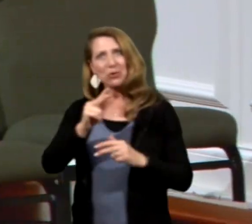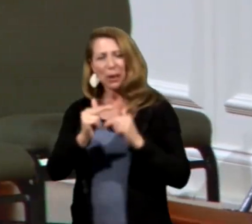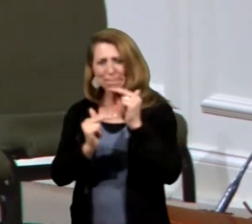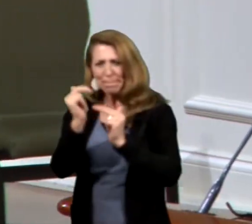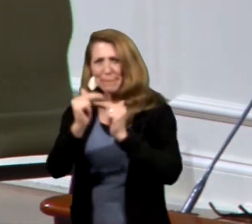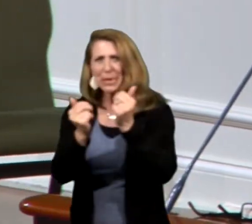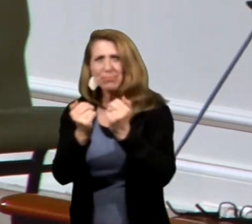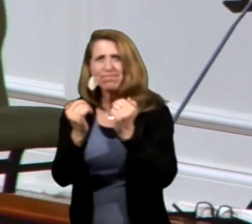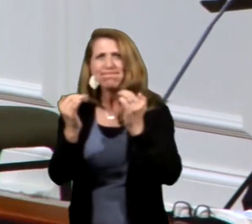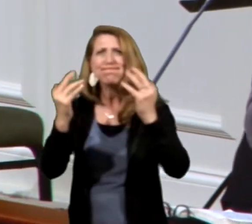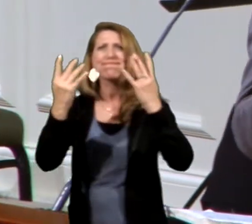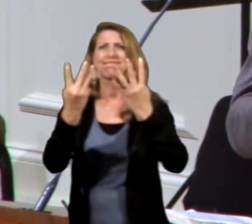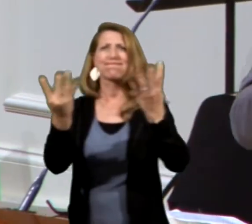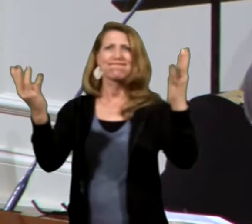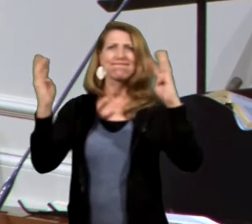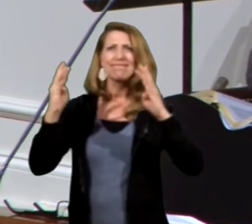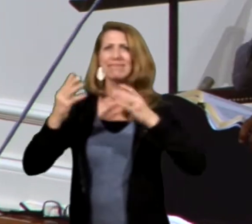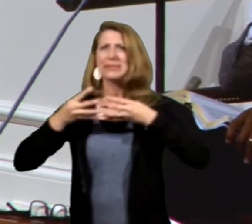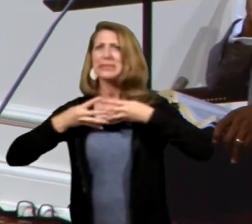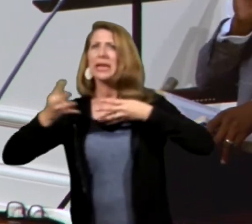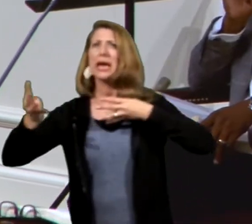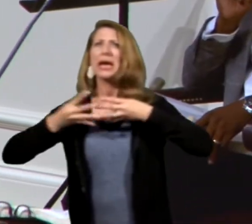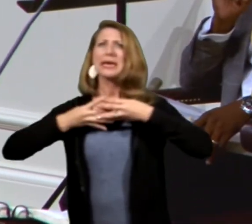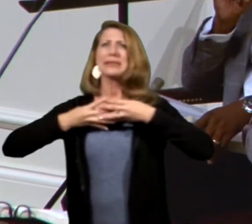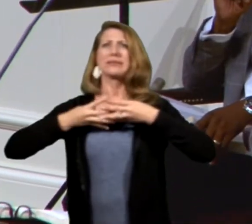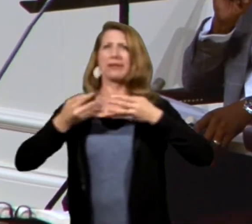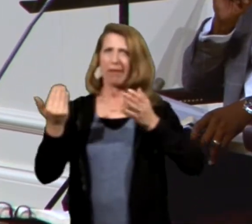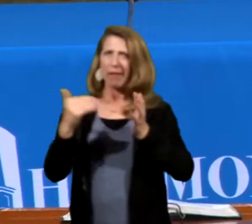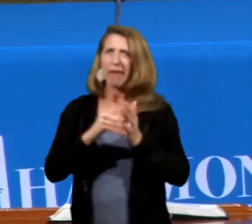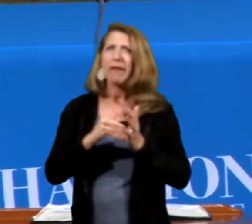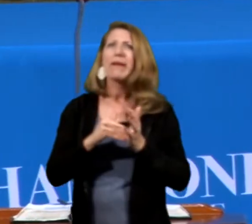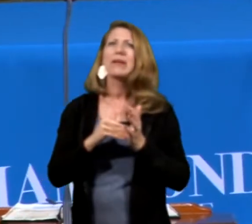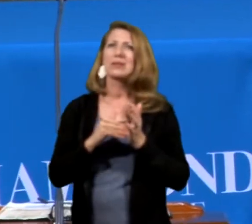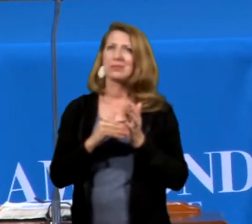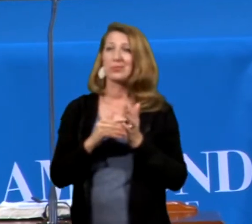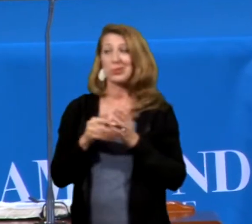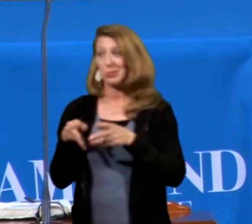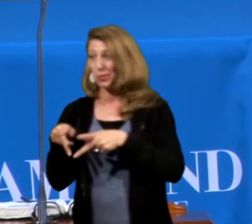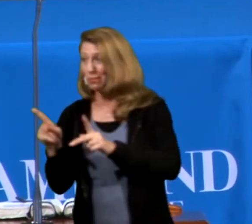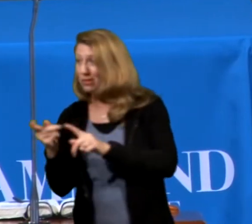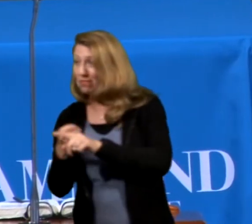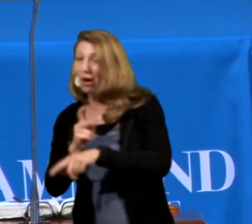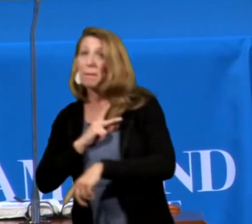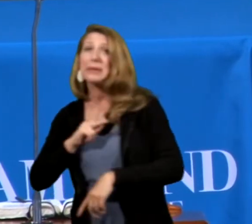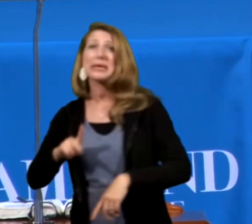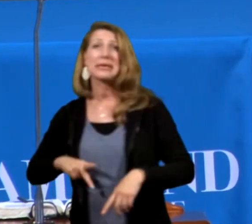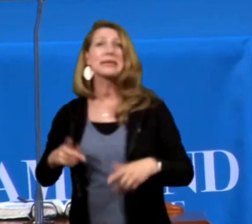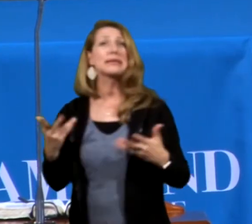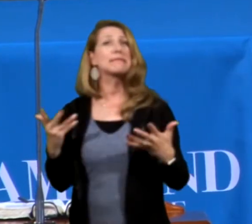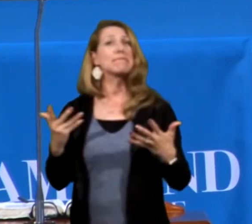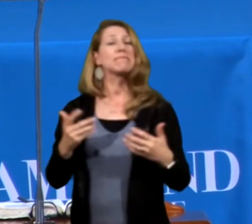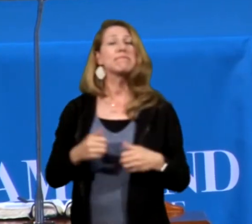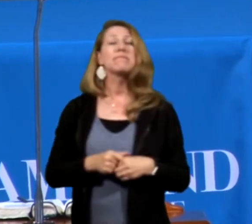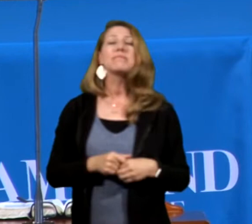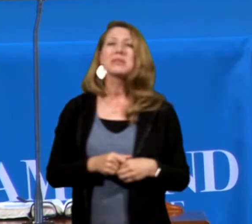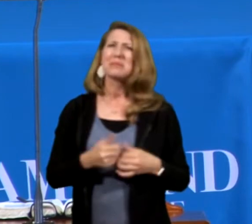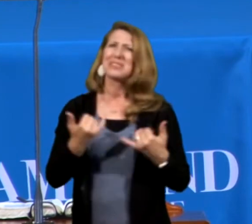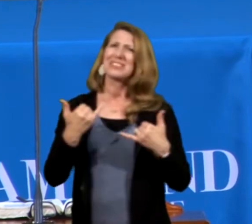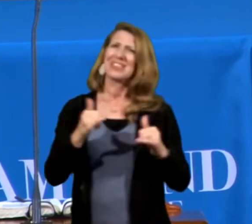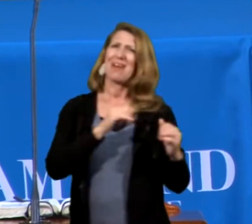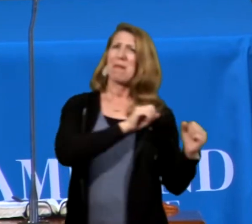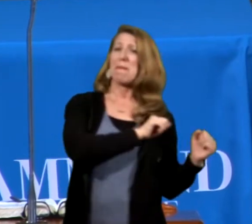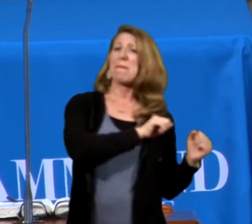back and rebuilt the gates and hung the gates there with the permission of the king. But it was still going